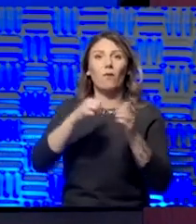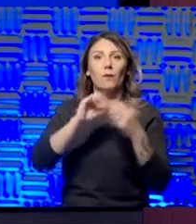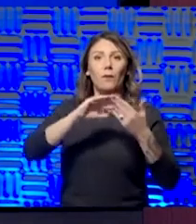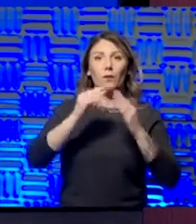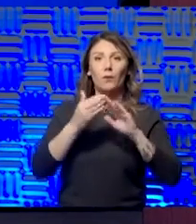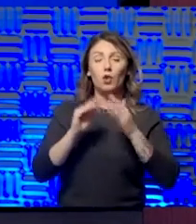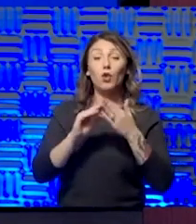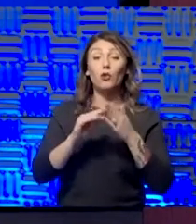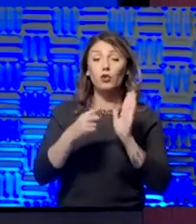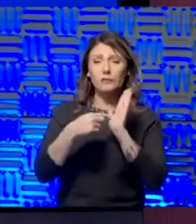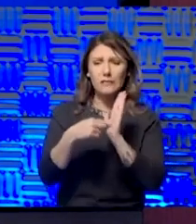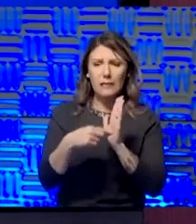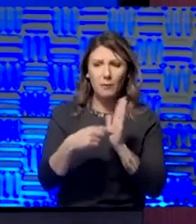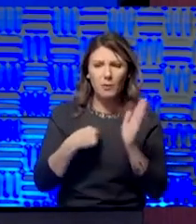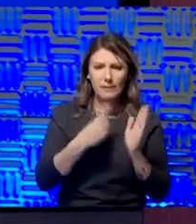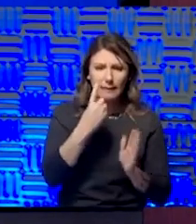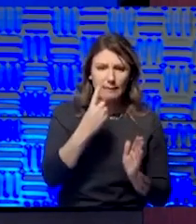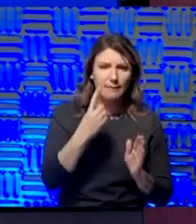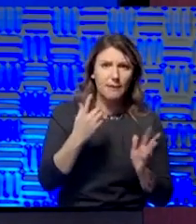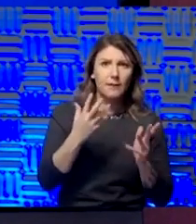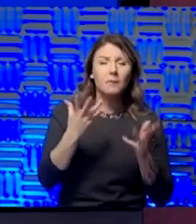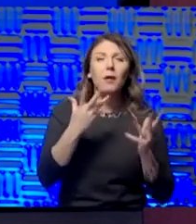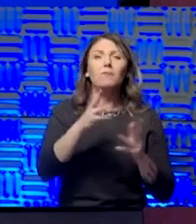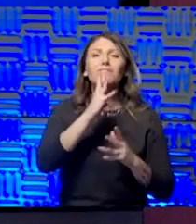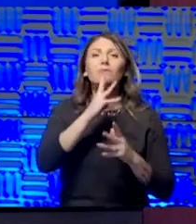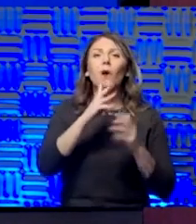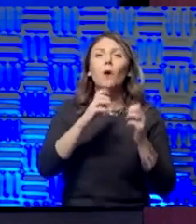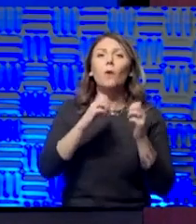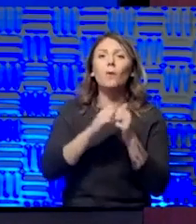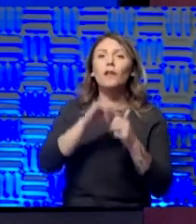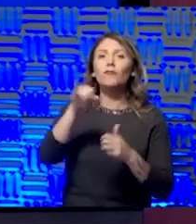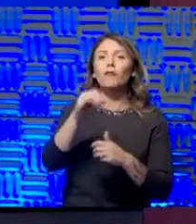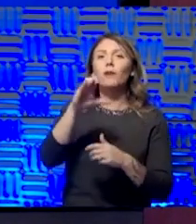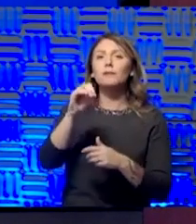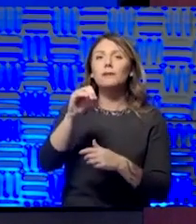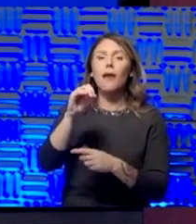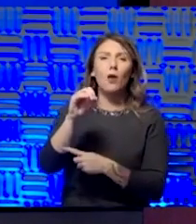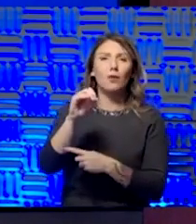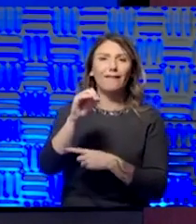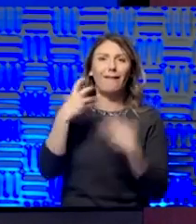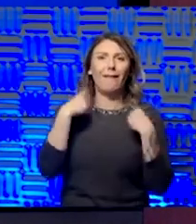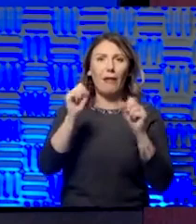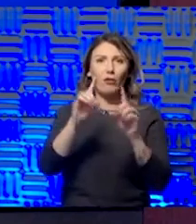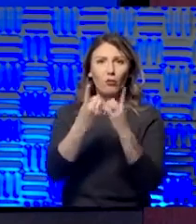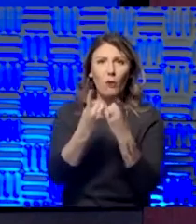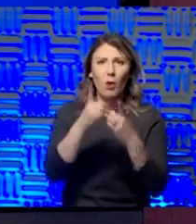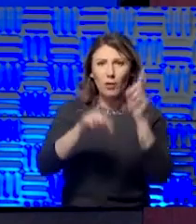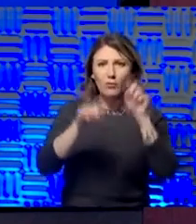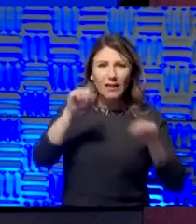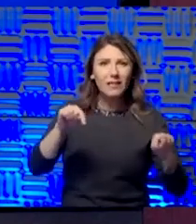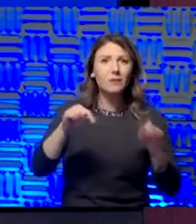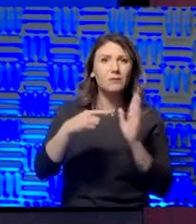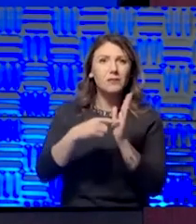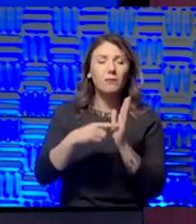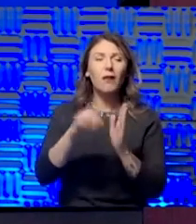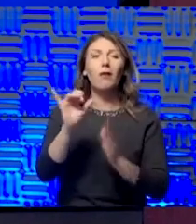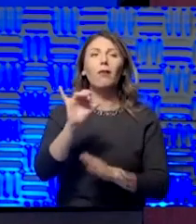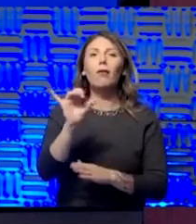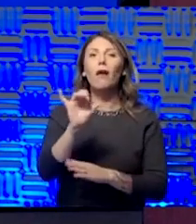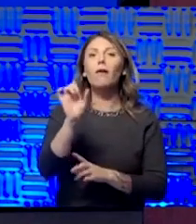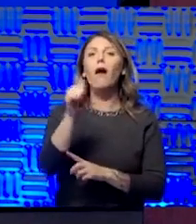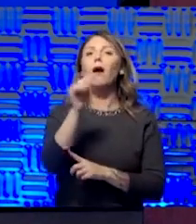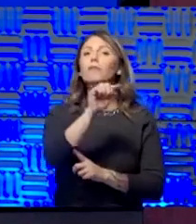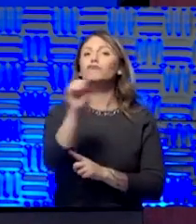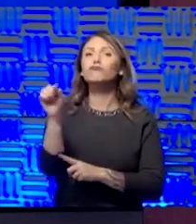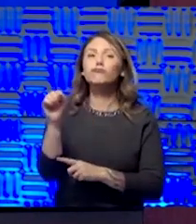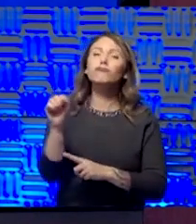have been some samples. I think you might talk to the Johnson County Health Department. I think they've been working on some random sampling. I think others around have.